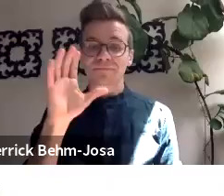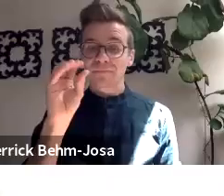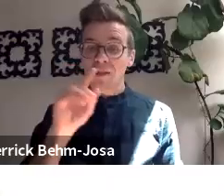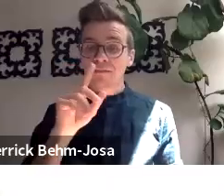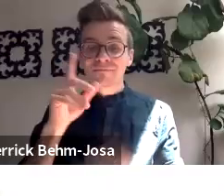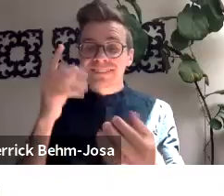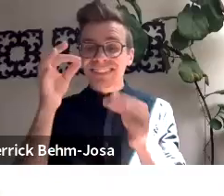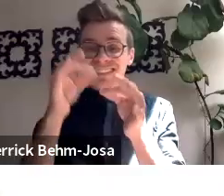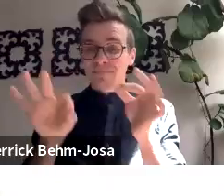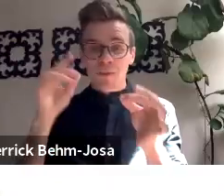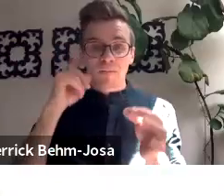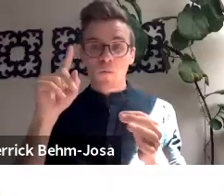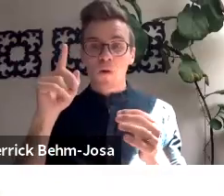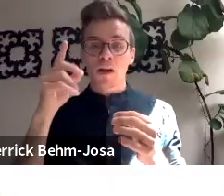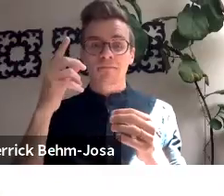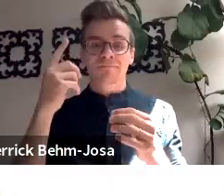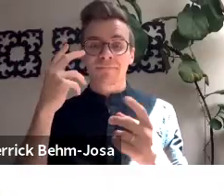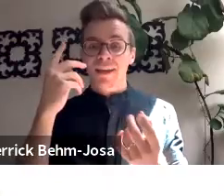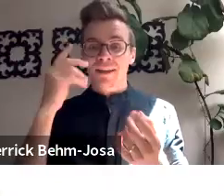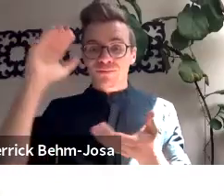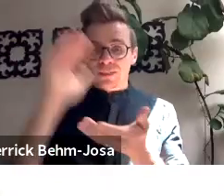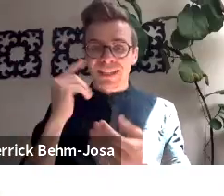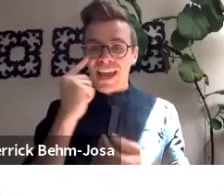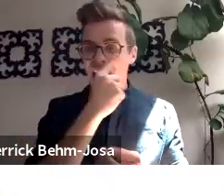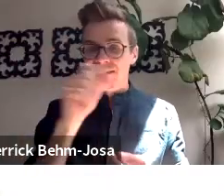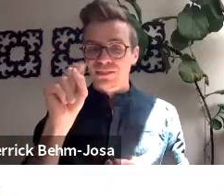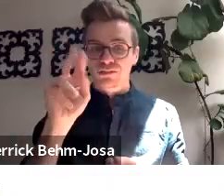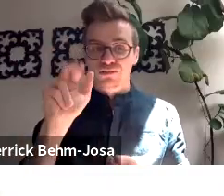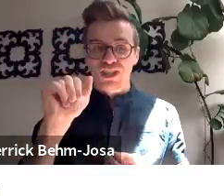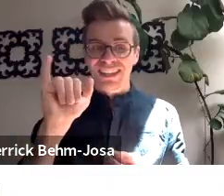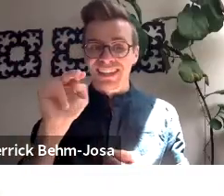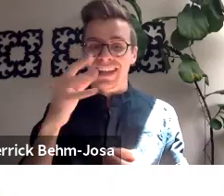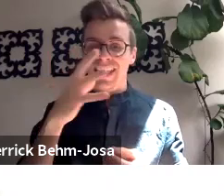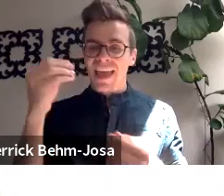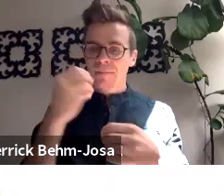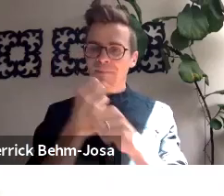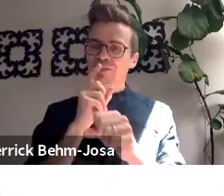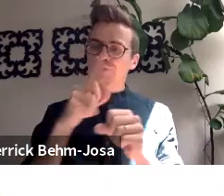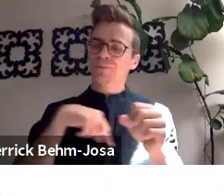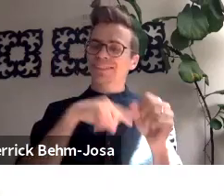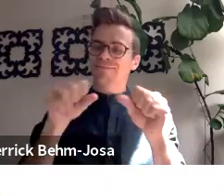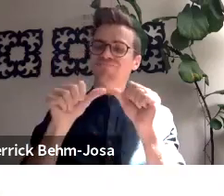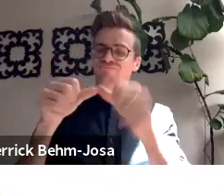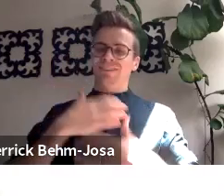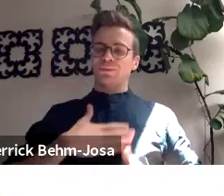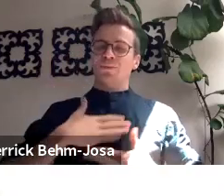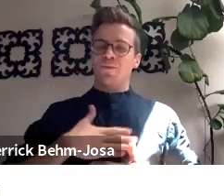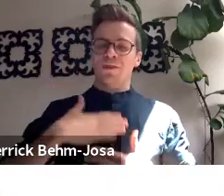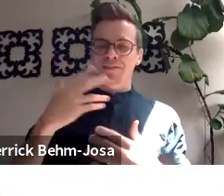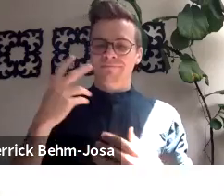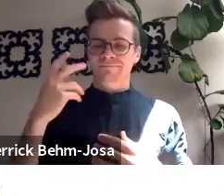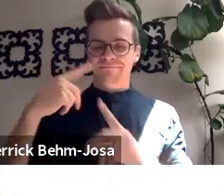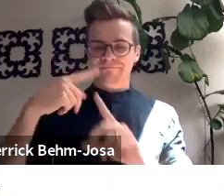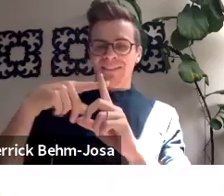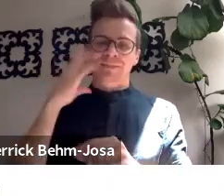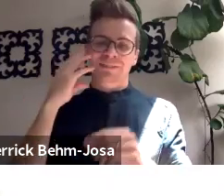not, because we are thinking about the considerations of communication. And it's simply to reduce eye strain and to make sure that we can